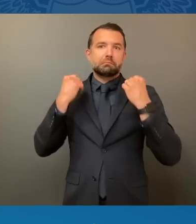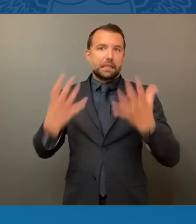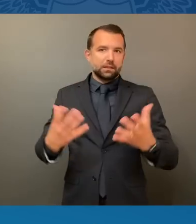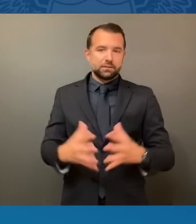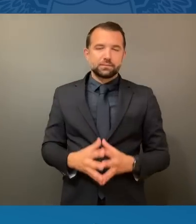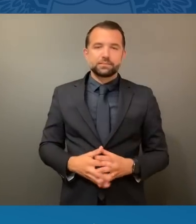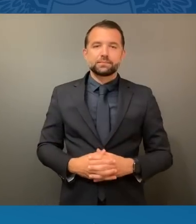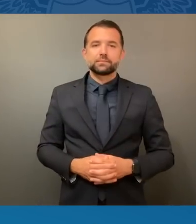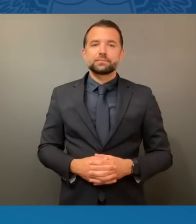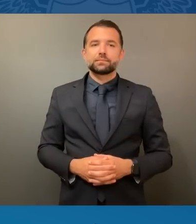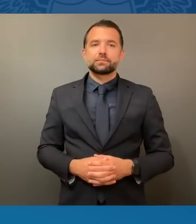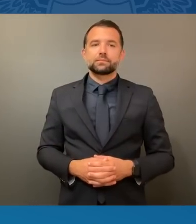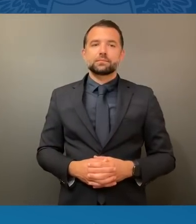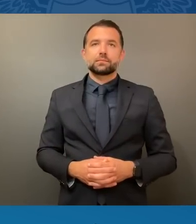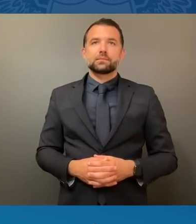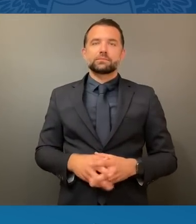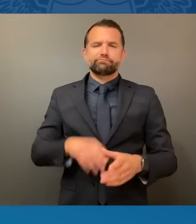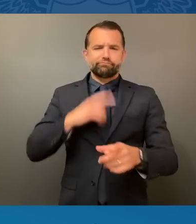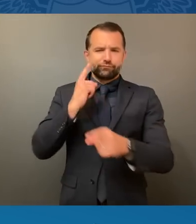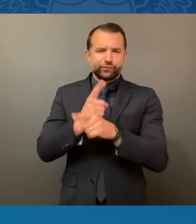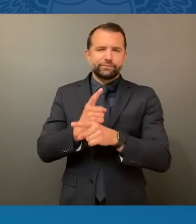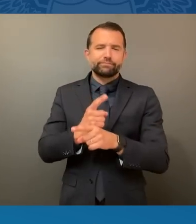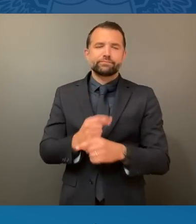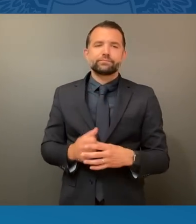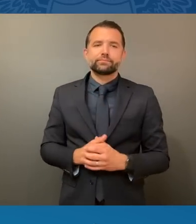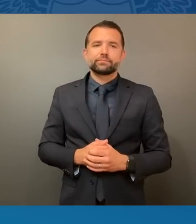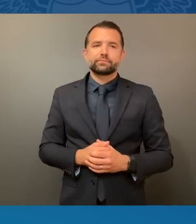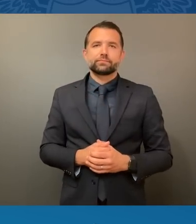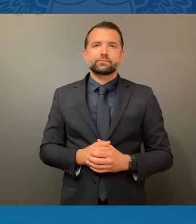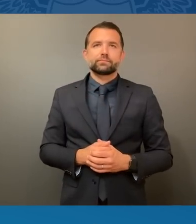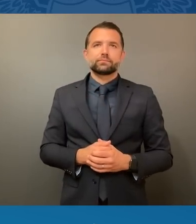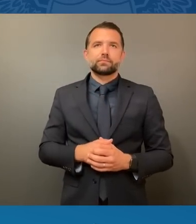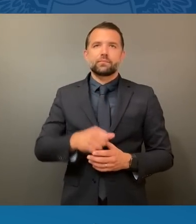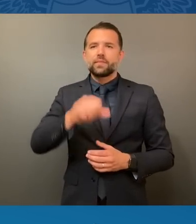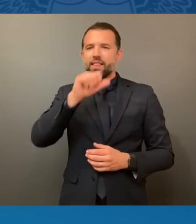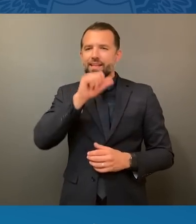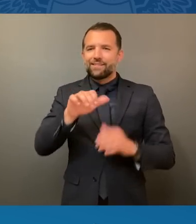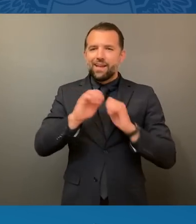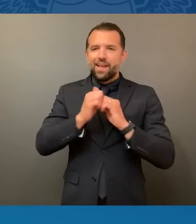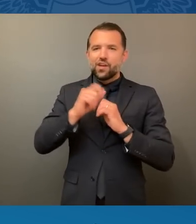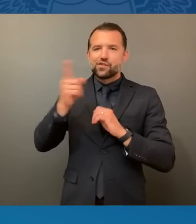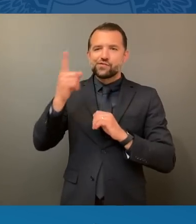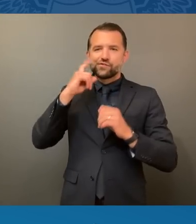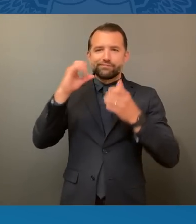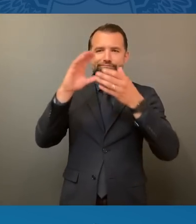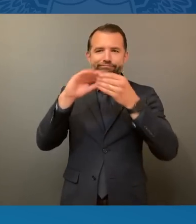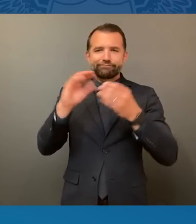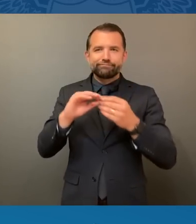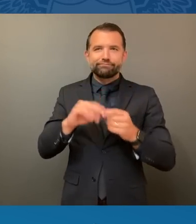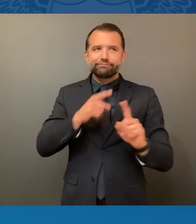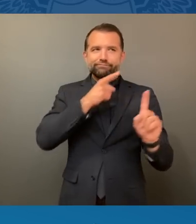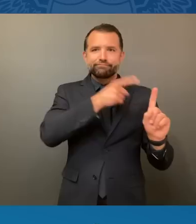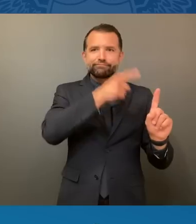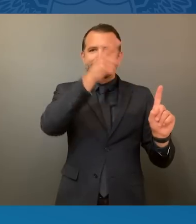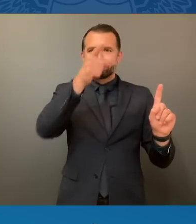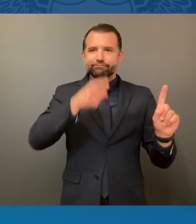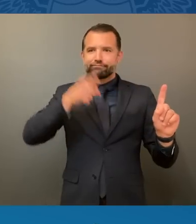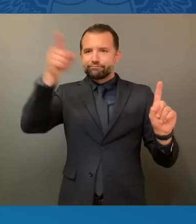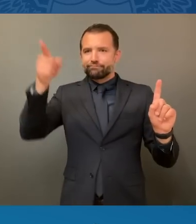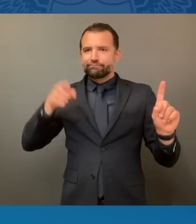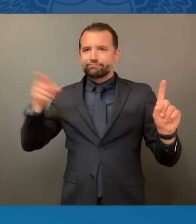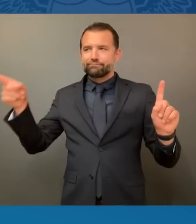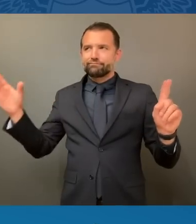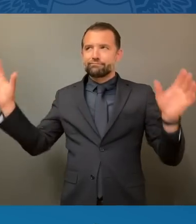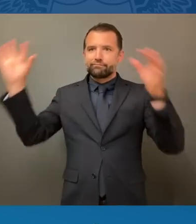fact that you've connected the dots in this conversation that didn't start and end here in our